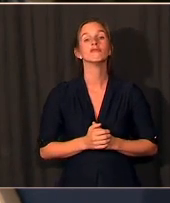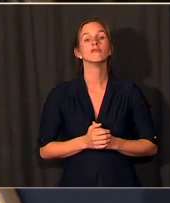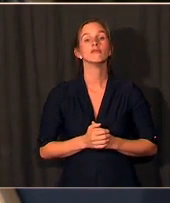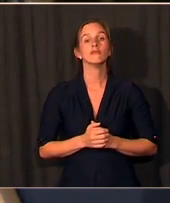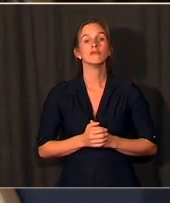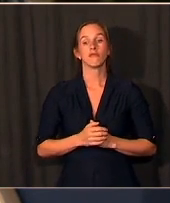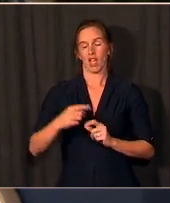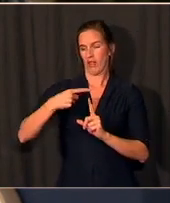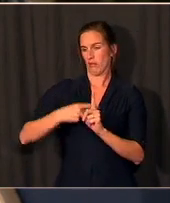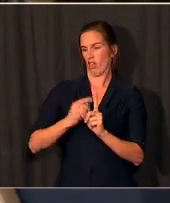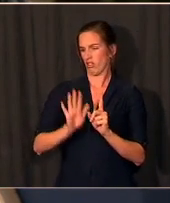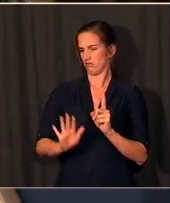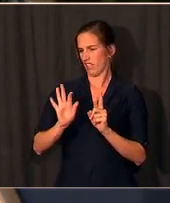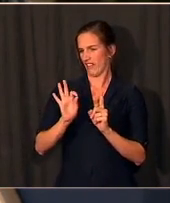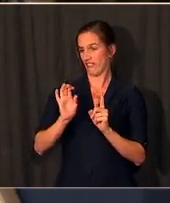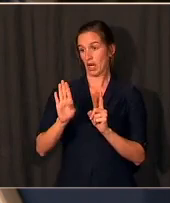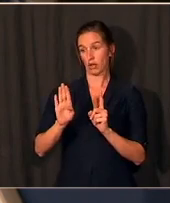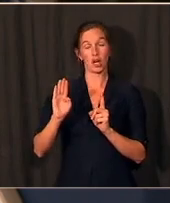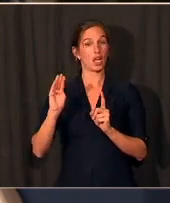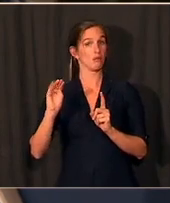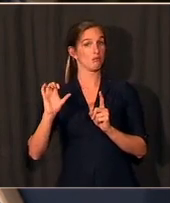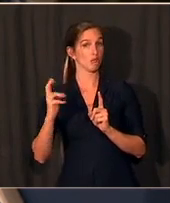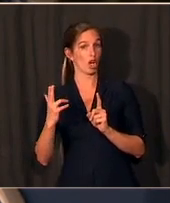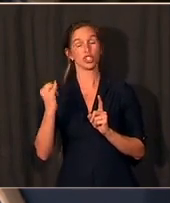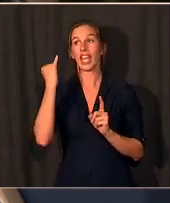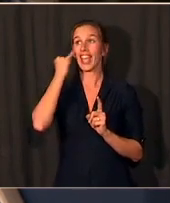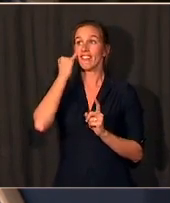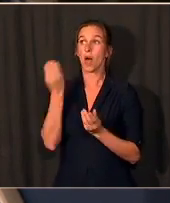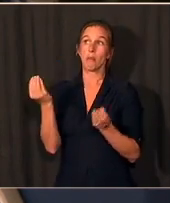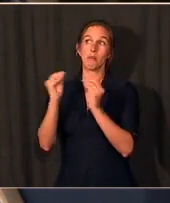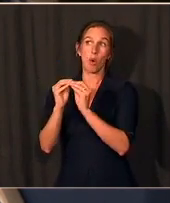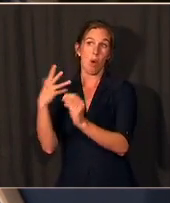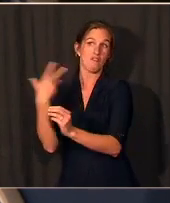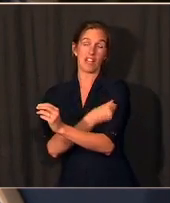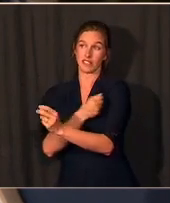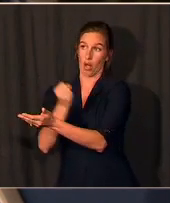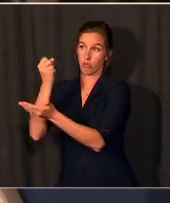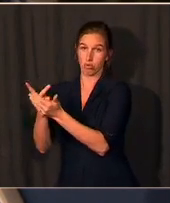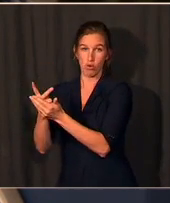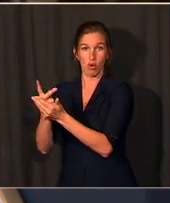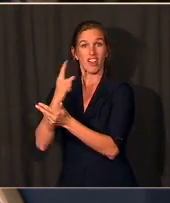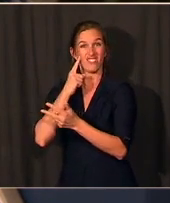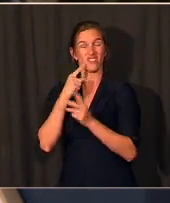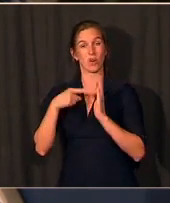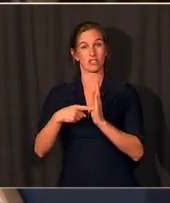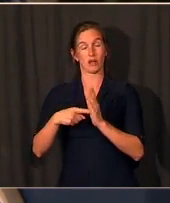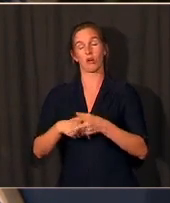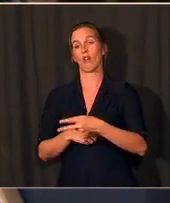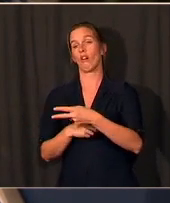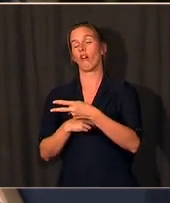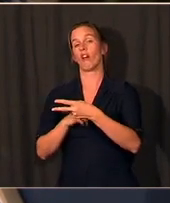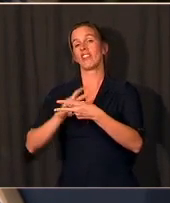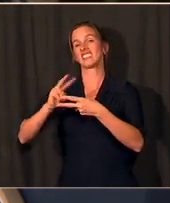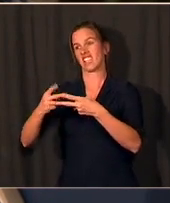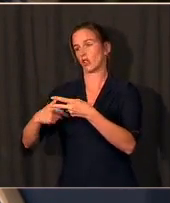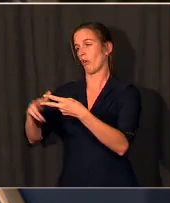of February or March, if we have more vaccines approved, such as the live vectored vaccine, we may be able to immunize a larger